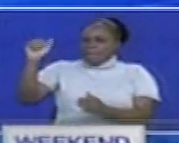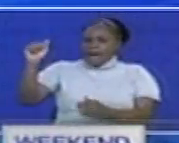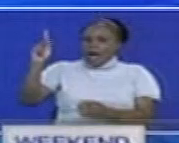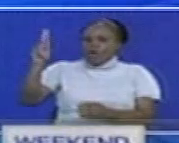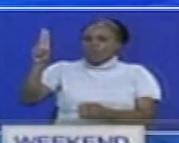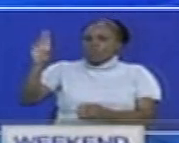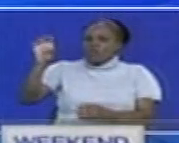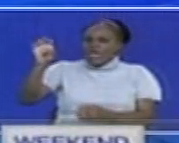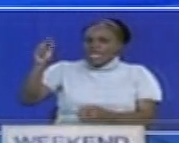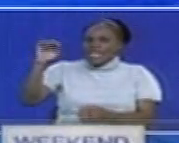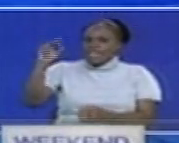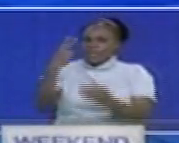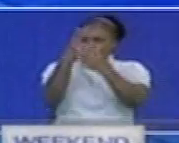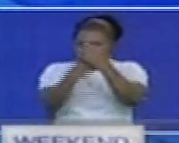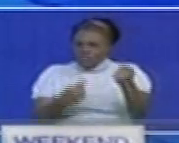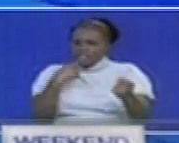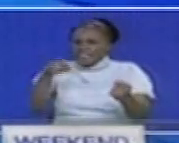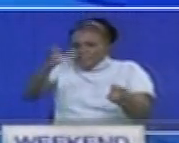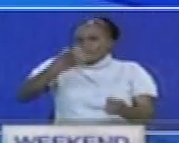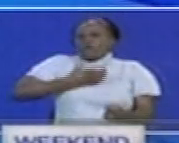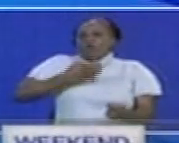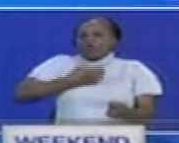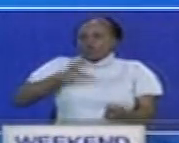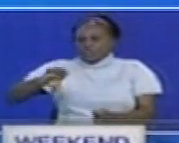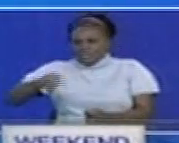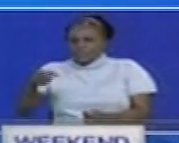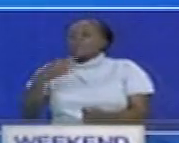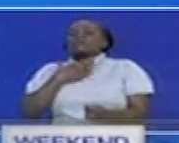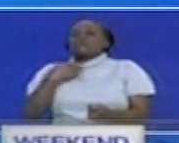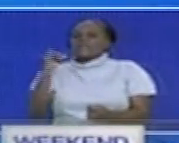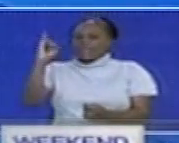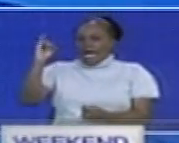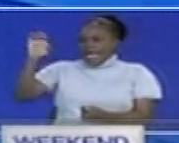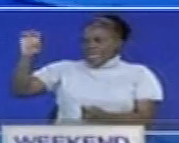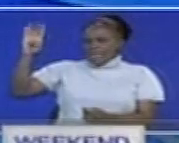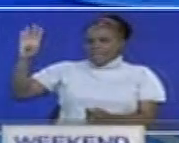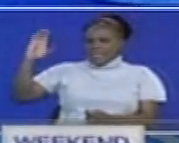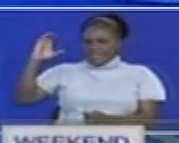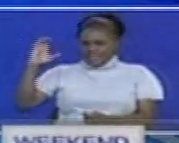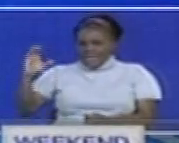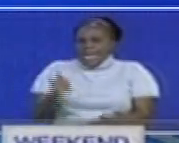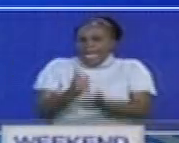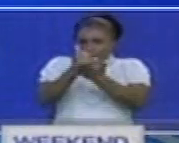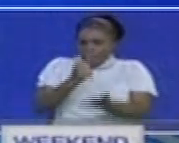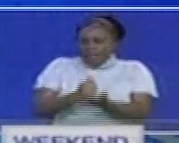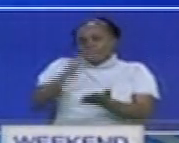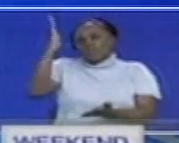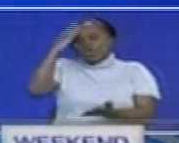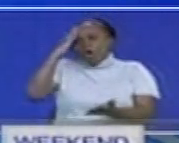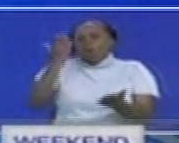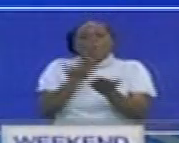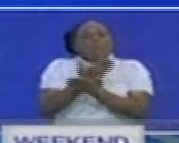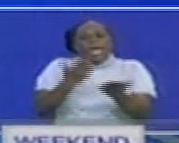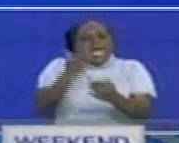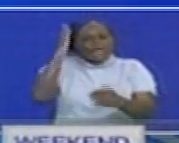claim to the city. The county of Machakos wants the Independent Electoral and Boundaries Commission to help in identifying the exact